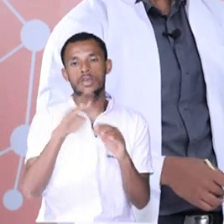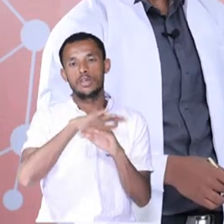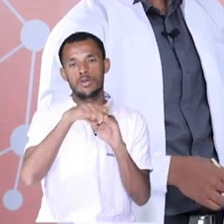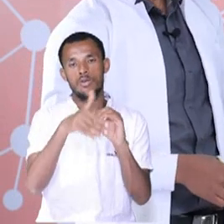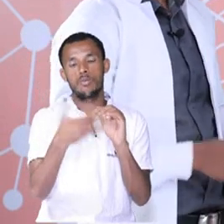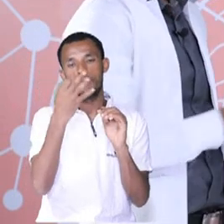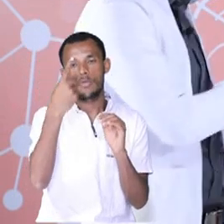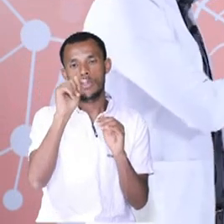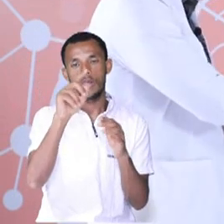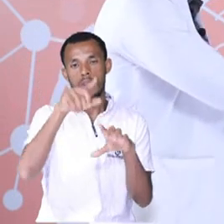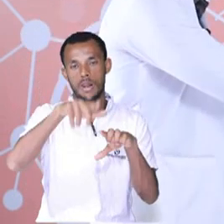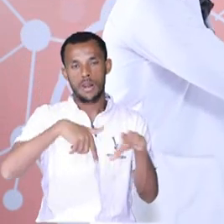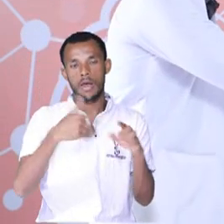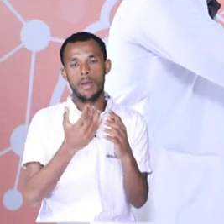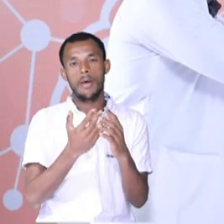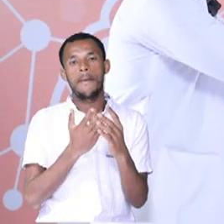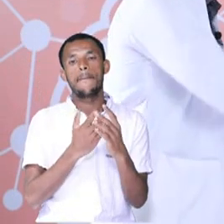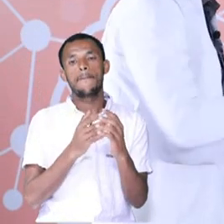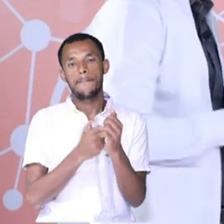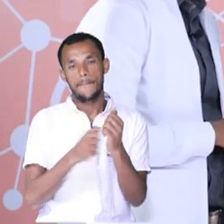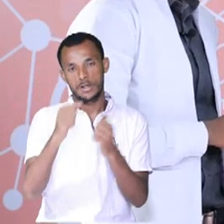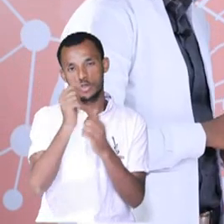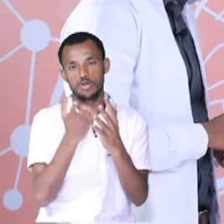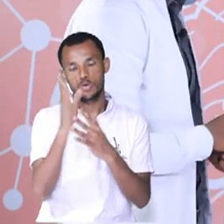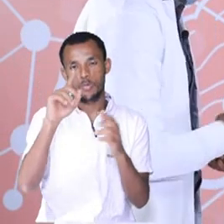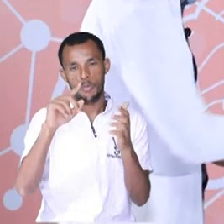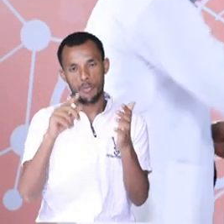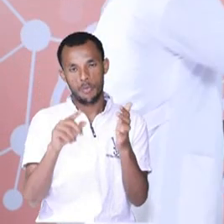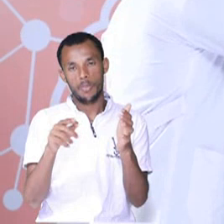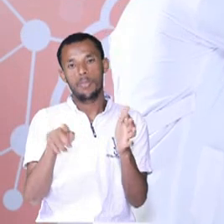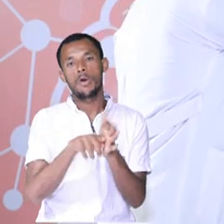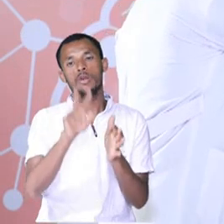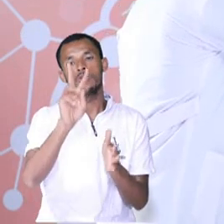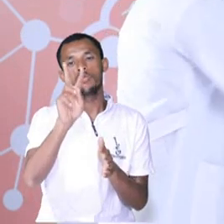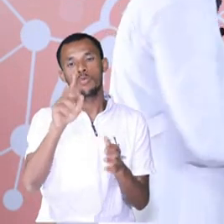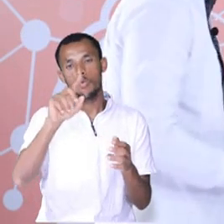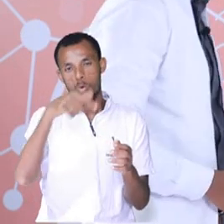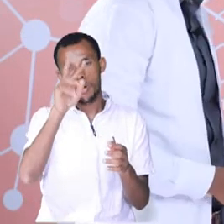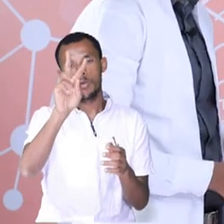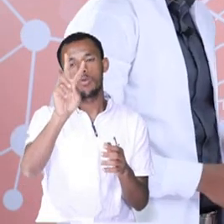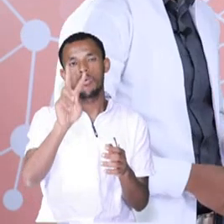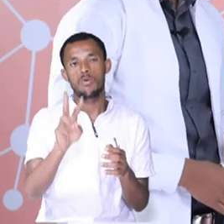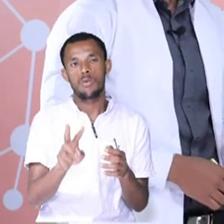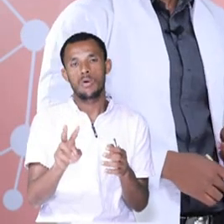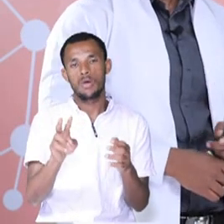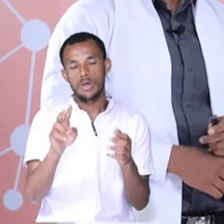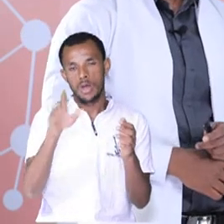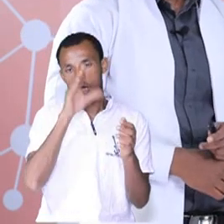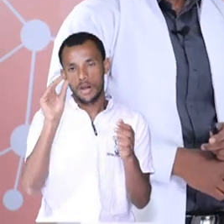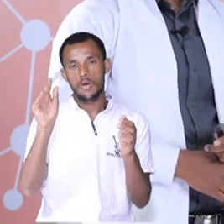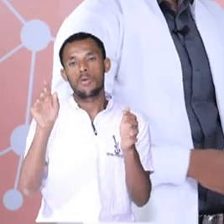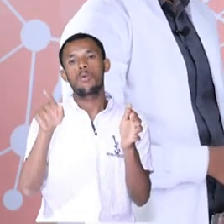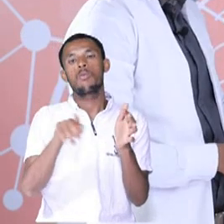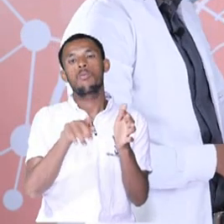line that passing through the point minus 2, 2 and point 8, minus